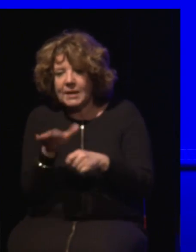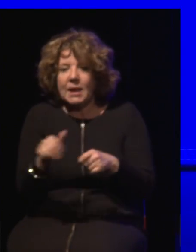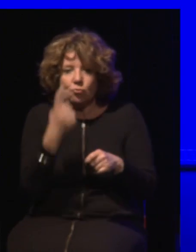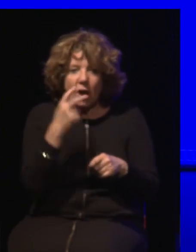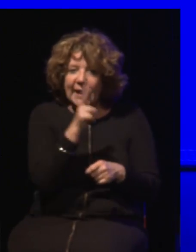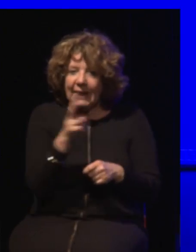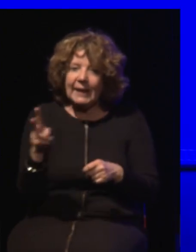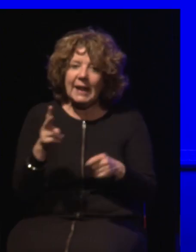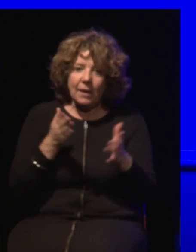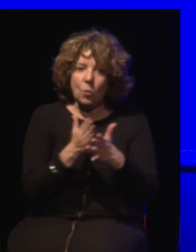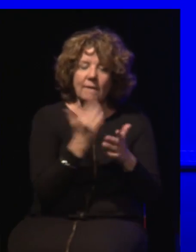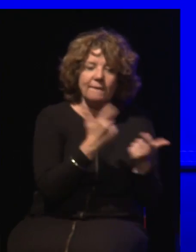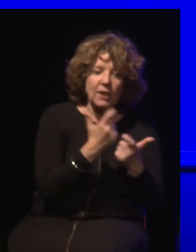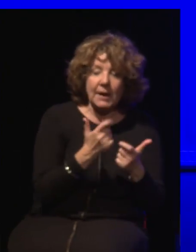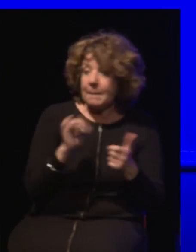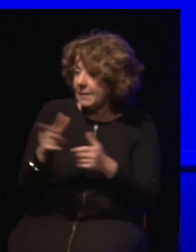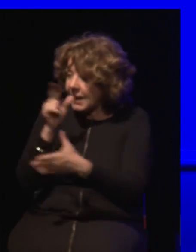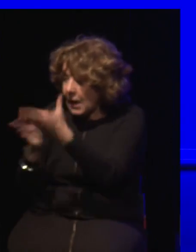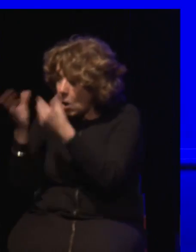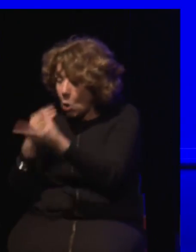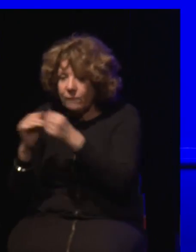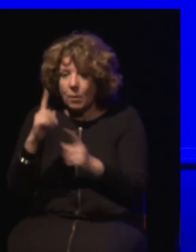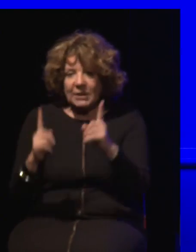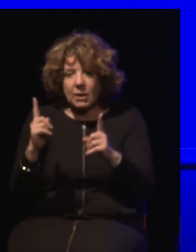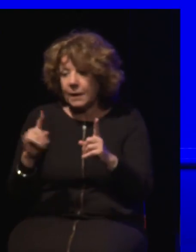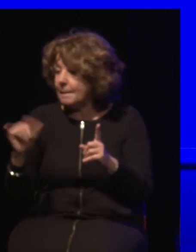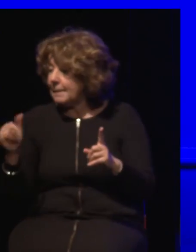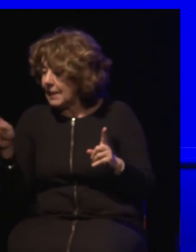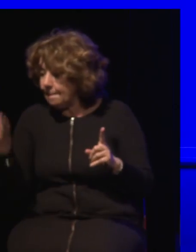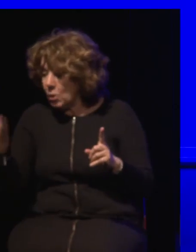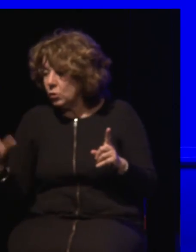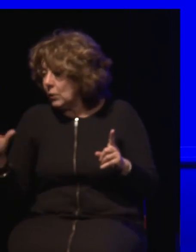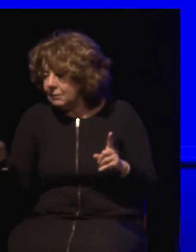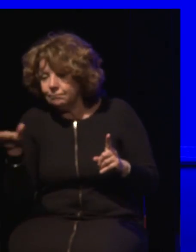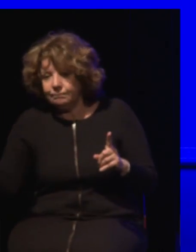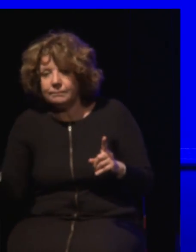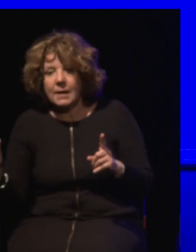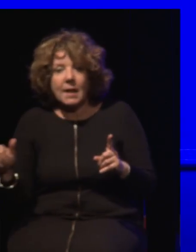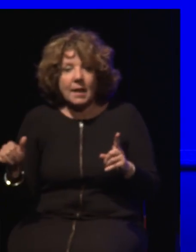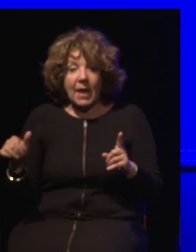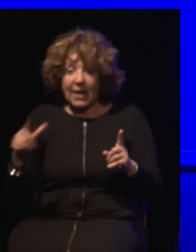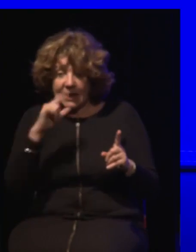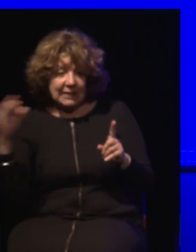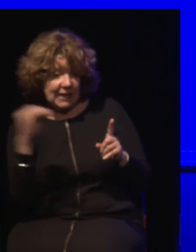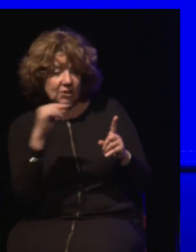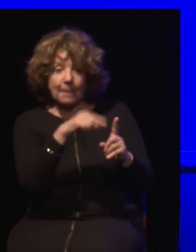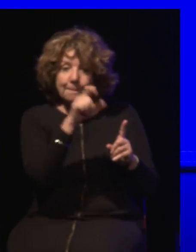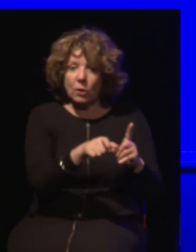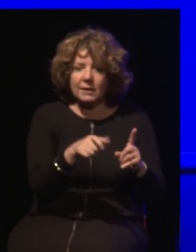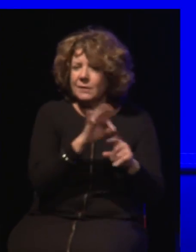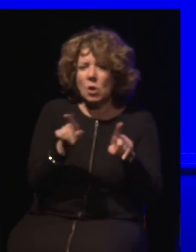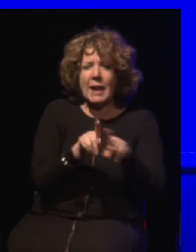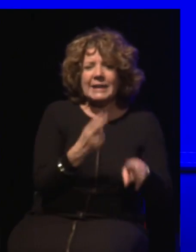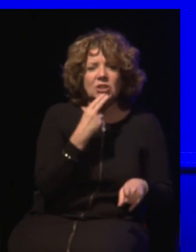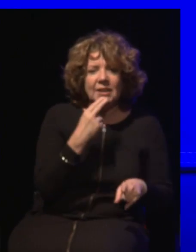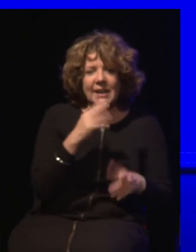mastered a subject and instead of being labelled as cheating, were instead rewarded with points and badges for collaboration and